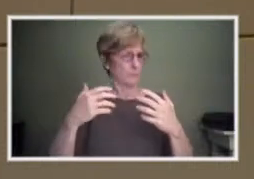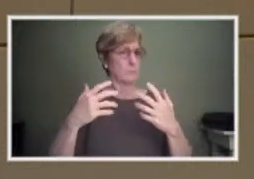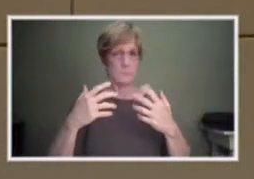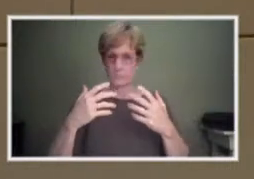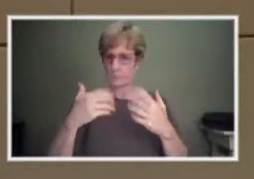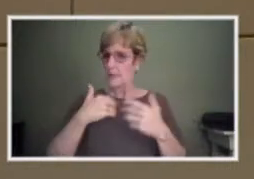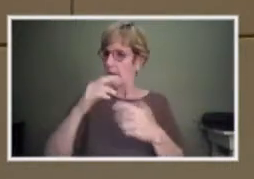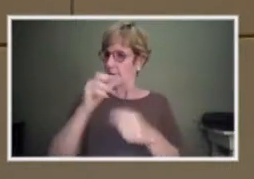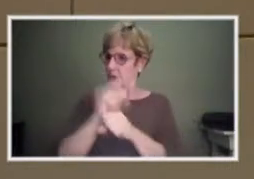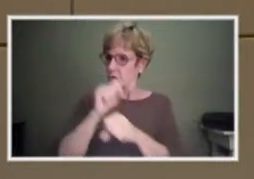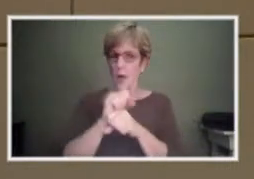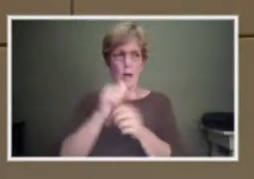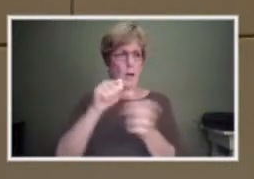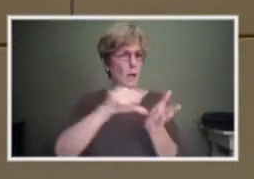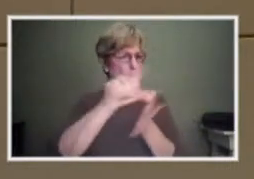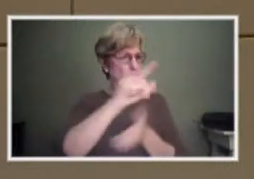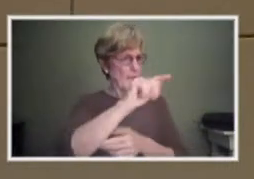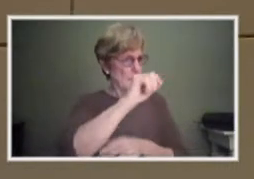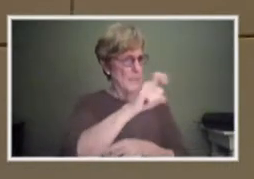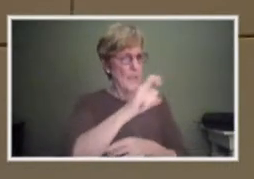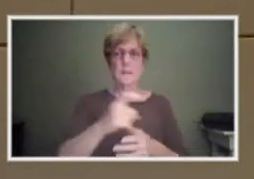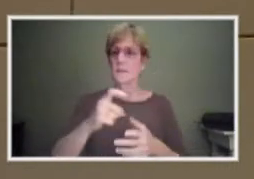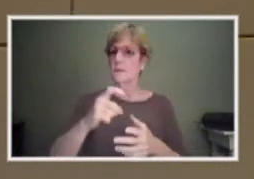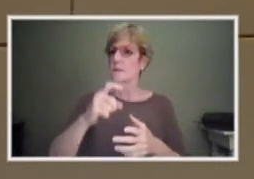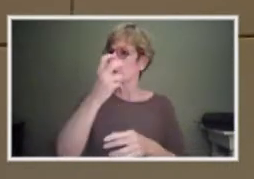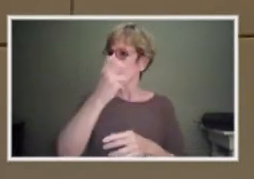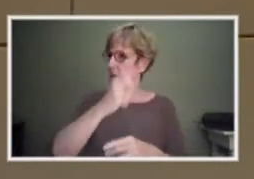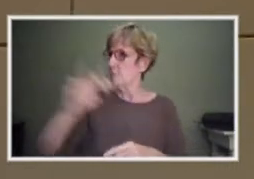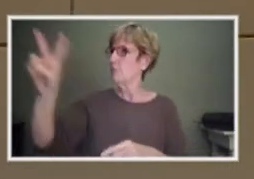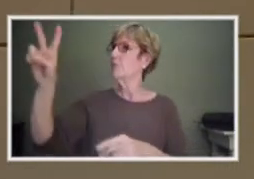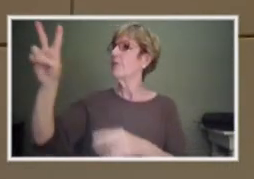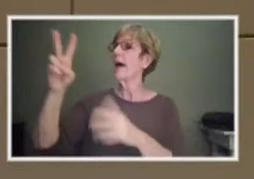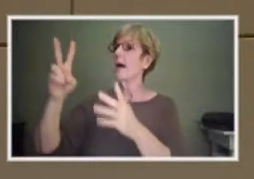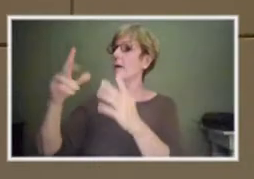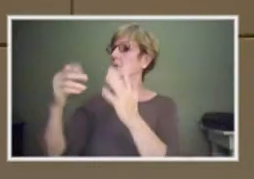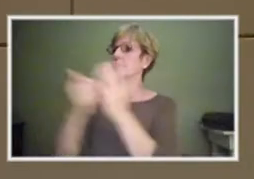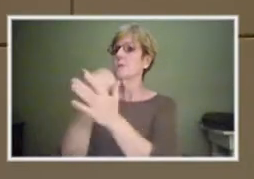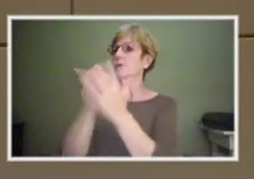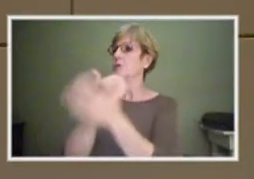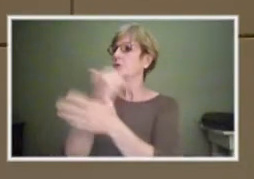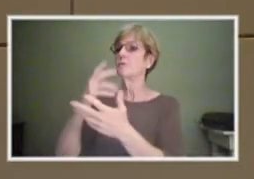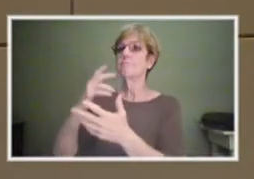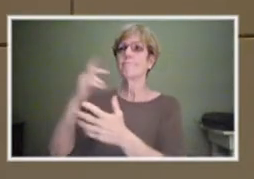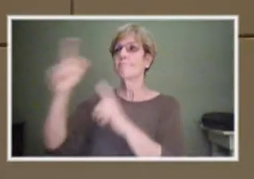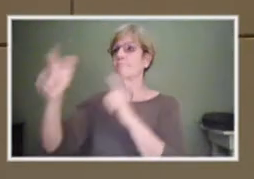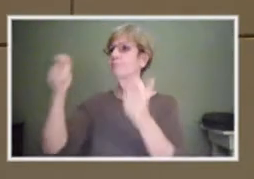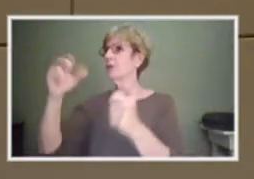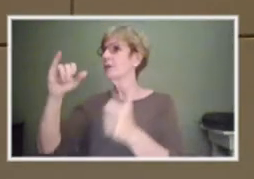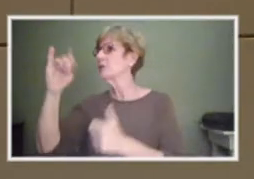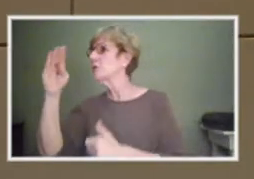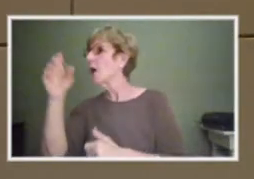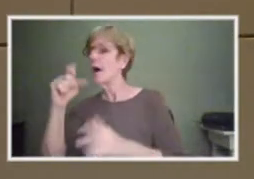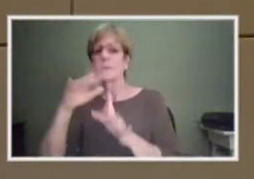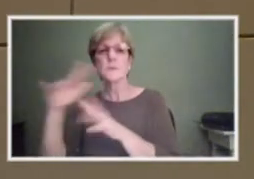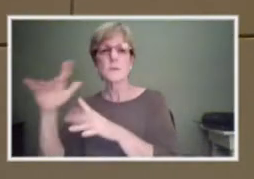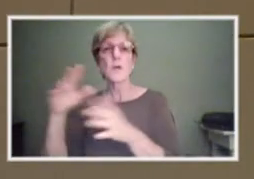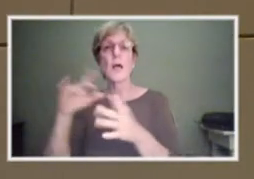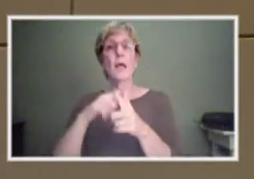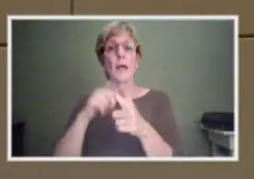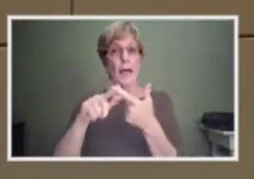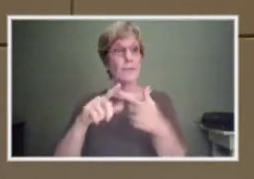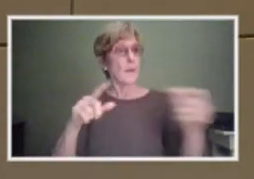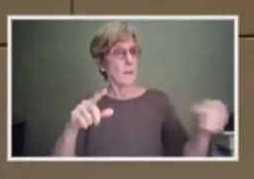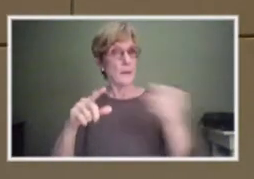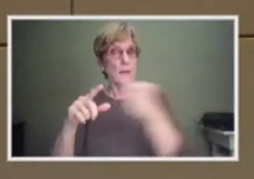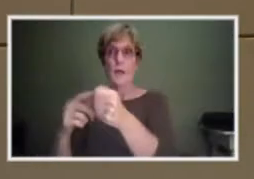the new person is coming in, that tracking mechanism that correlates with those dollar amounts. That would be helpful, Mr. Manager. Okay. Thank